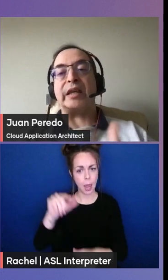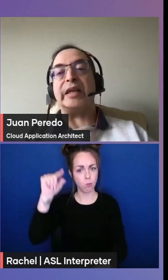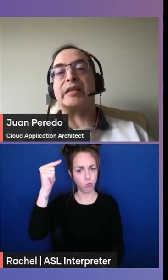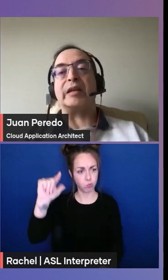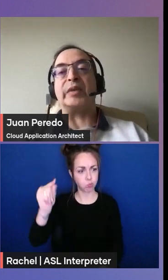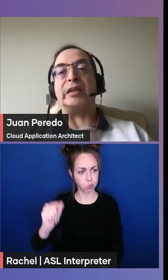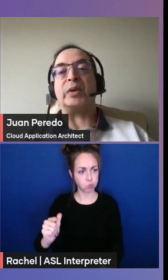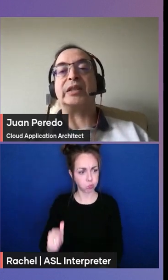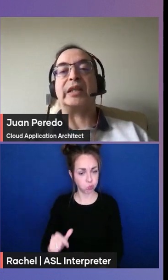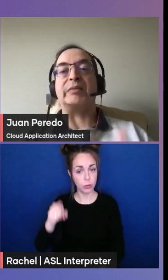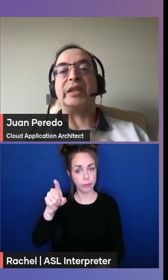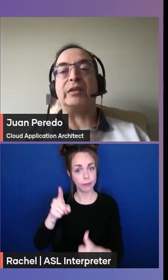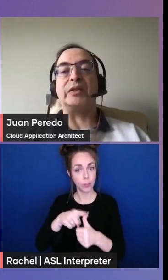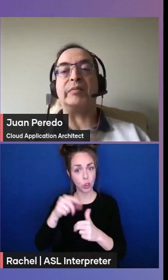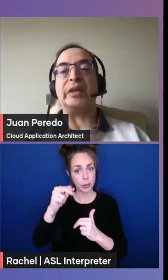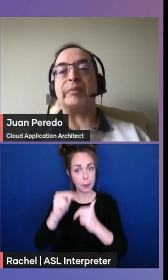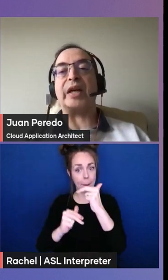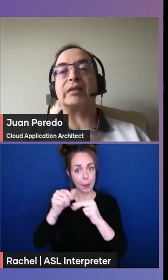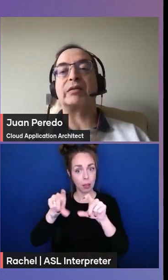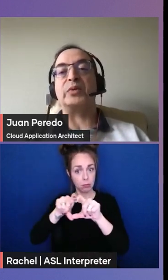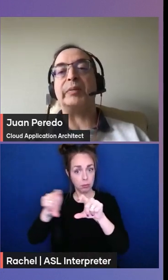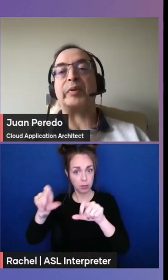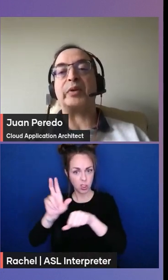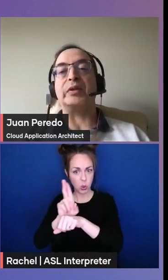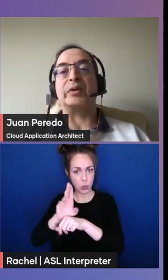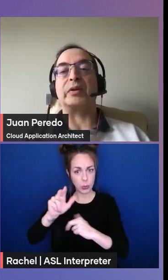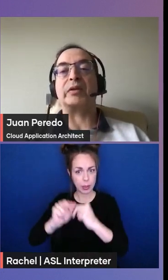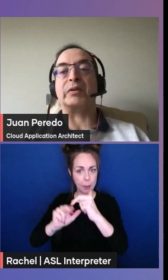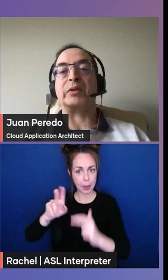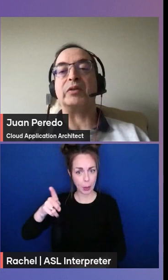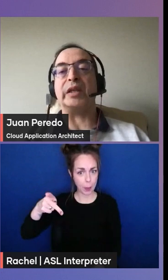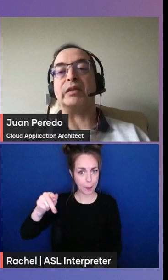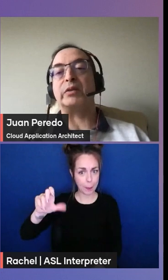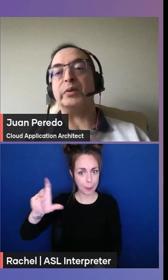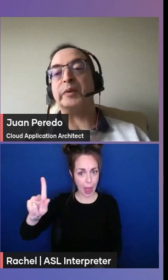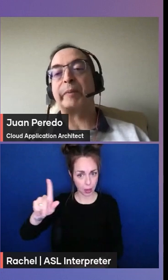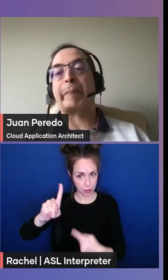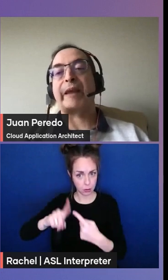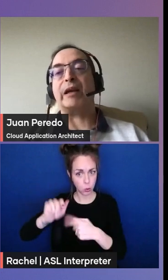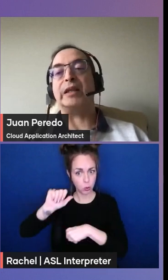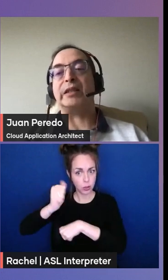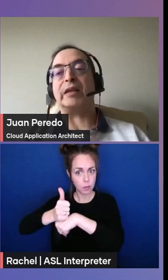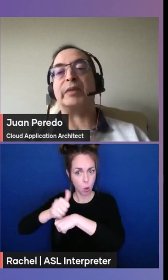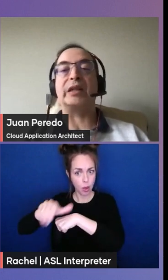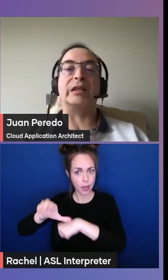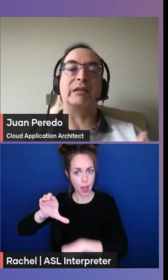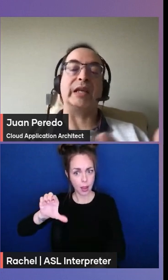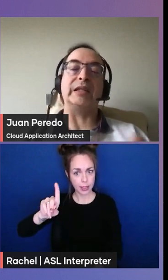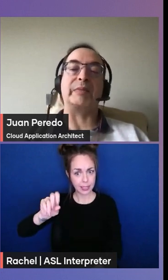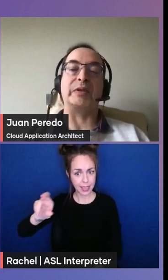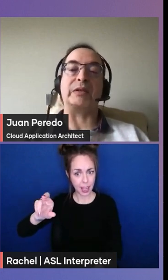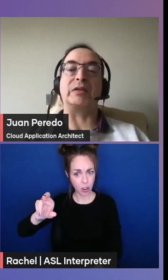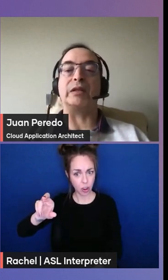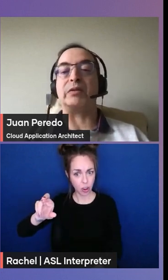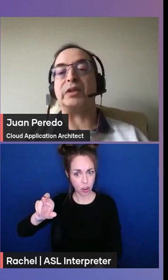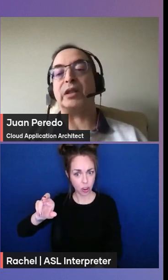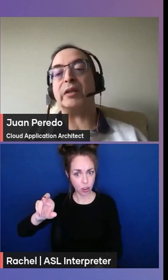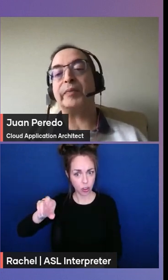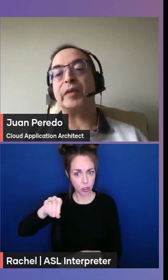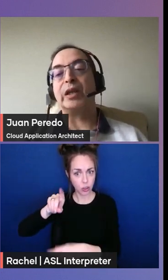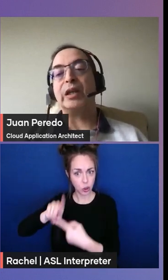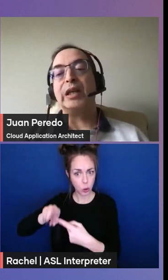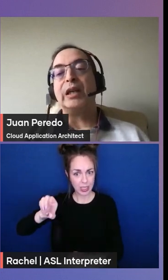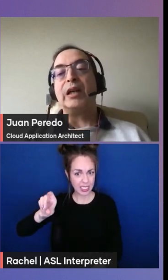this case, once again, using build packs to deploy your container to ECR, build and deploy the container to